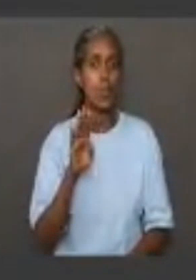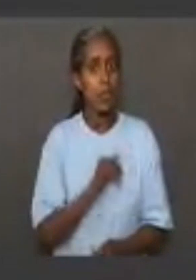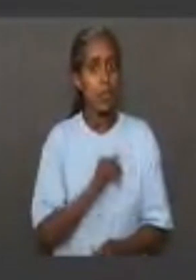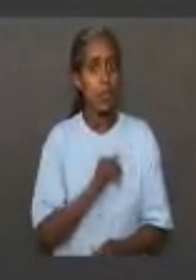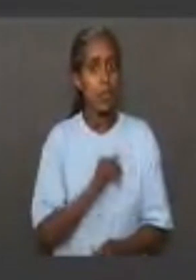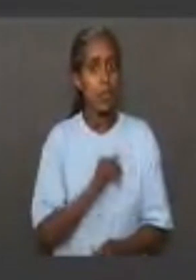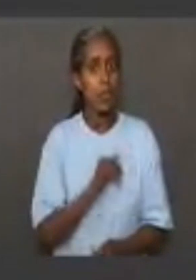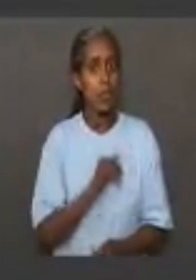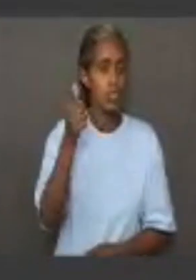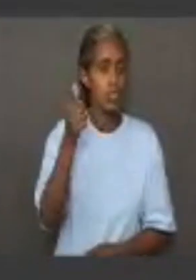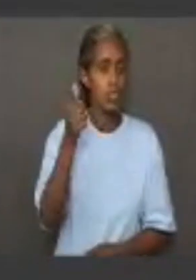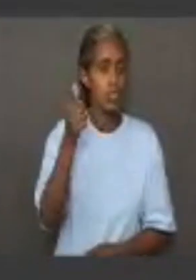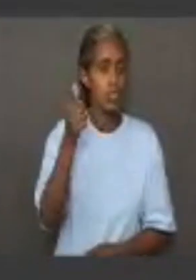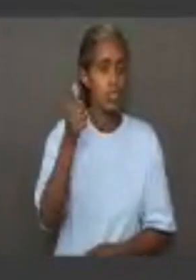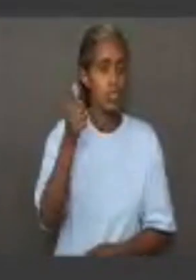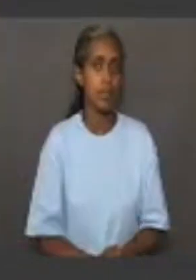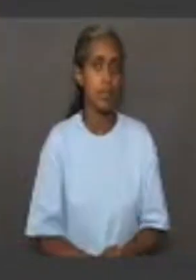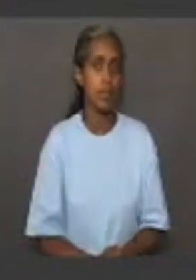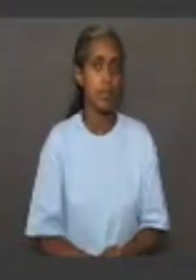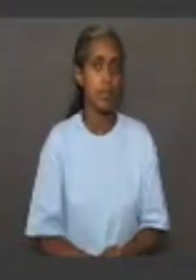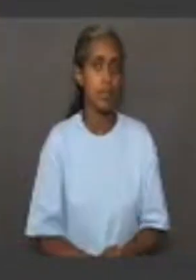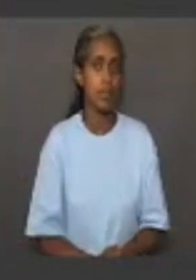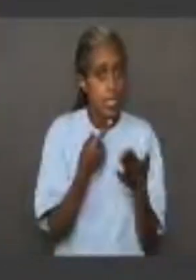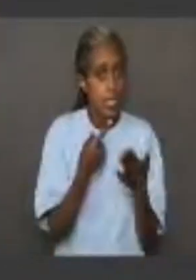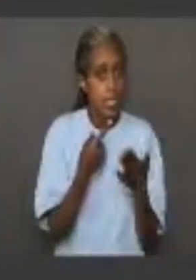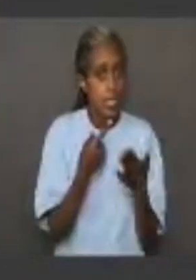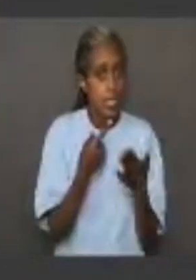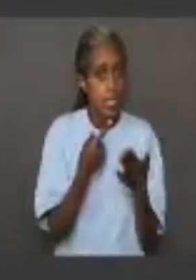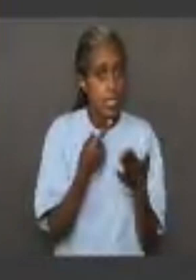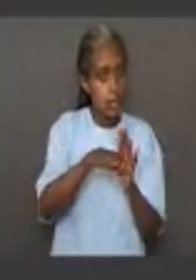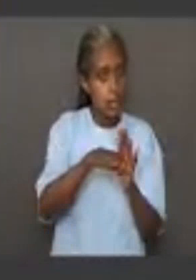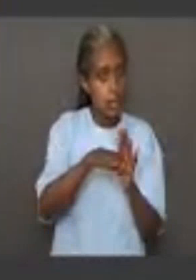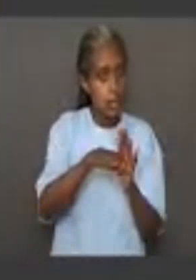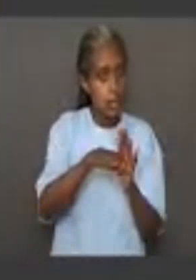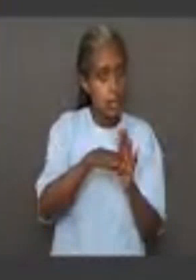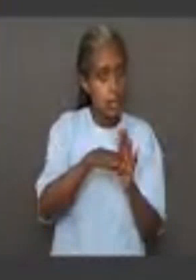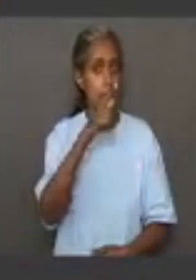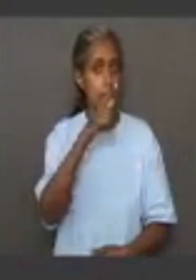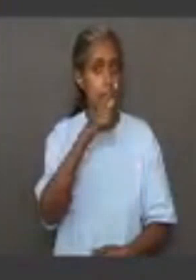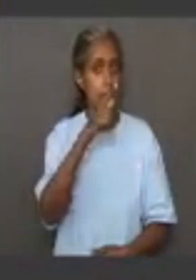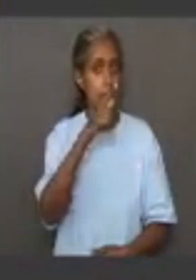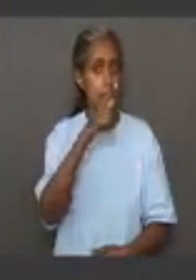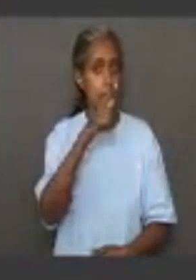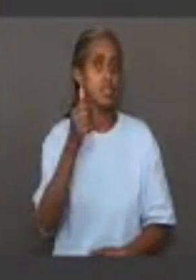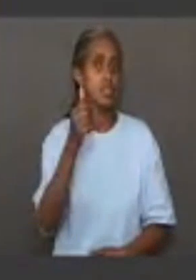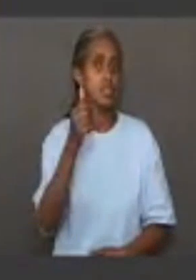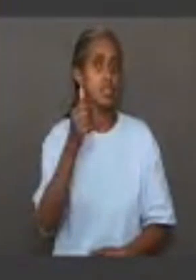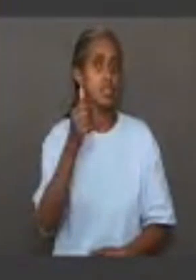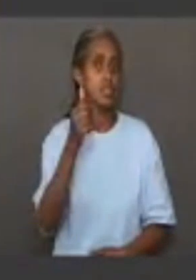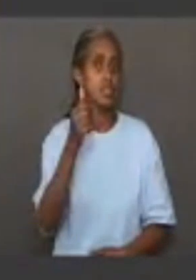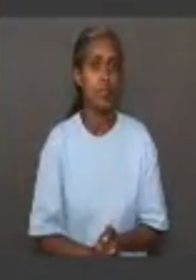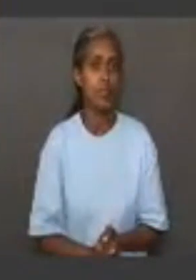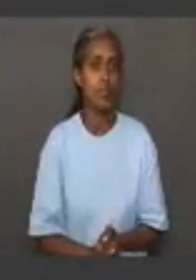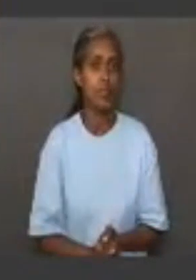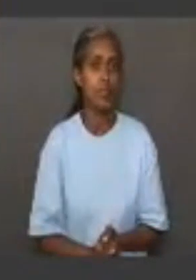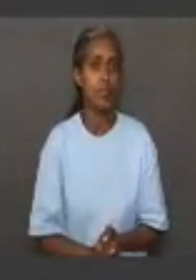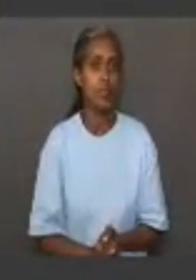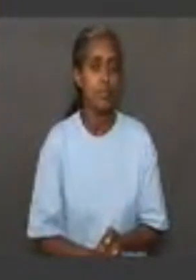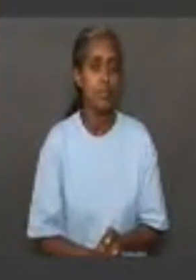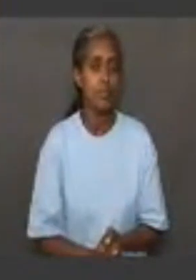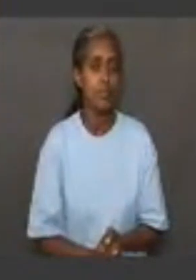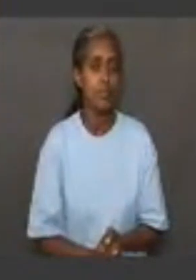A. This represents B less A. The